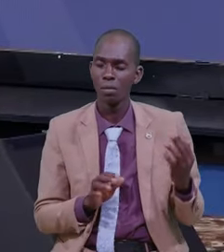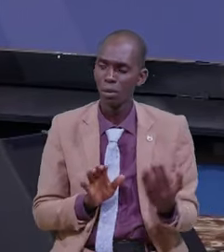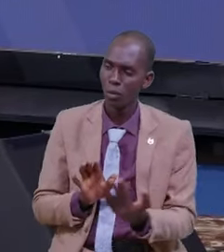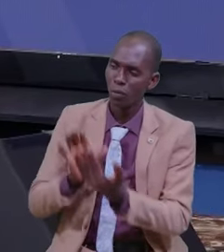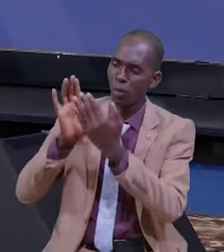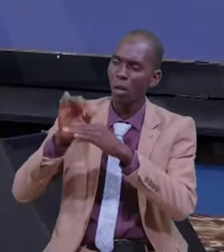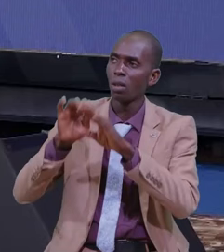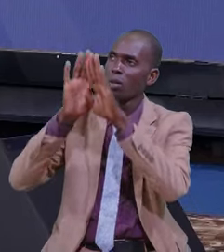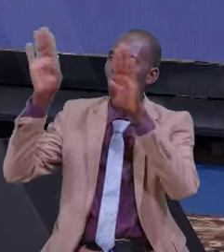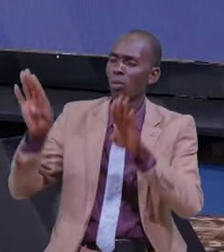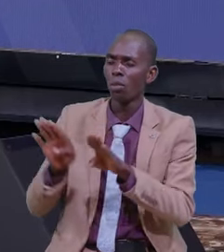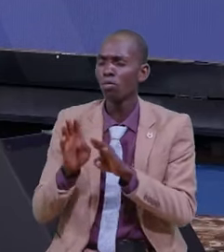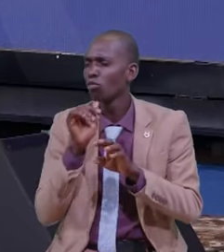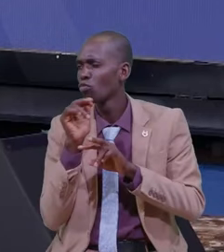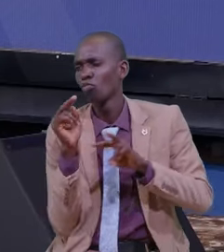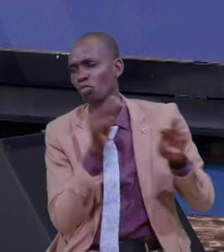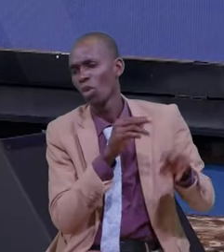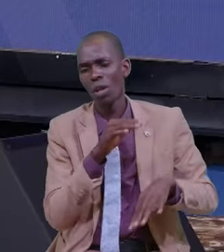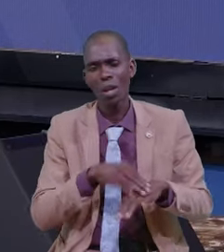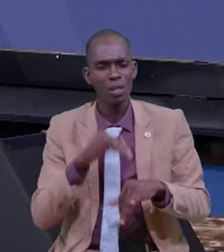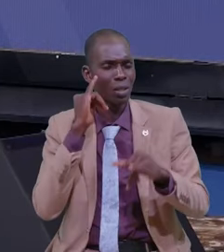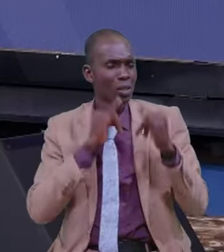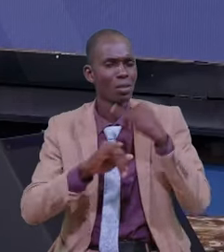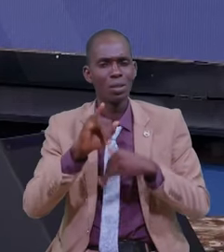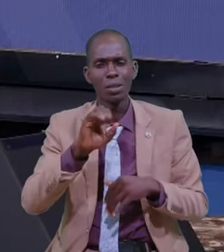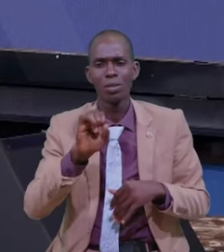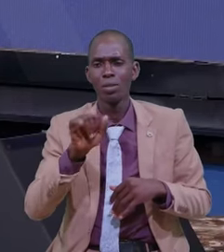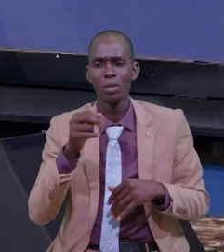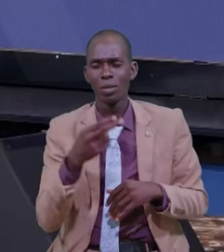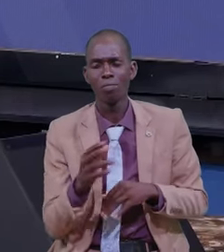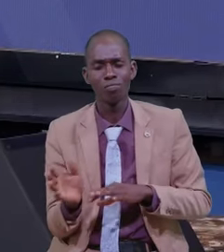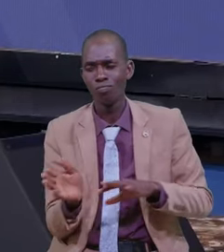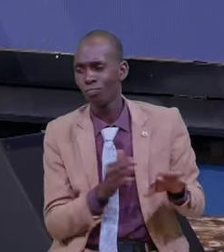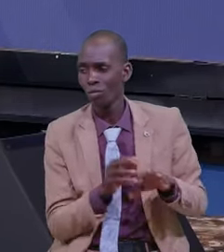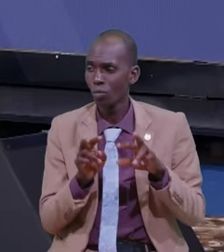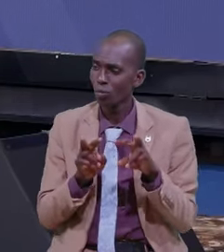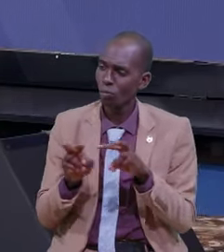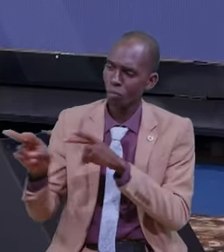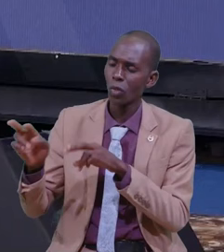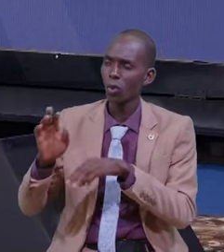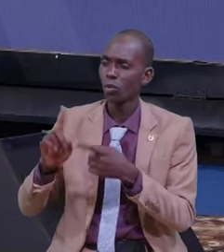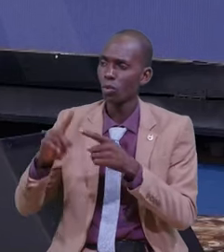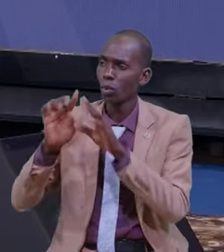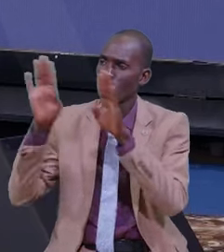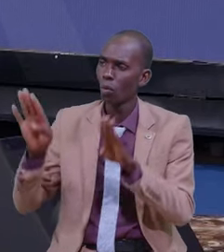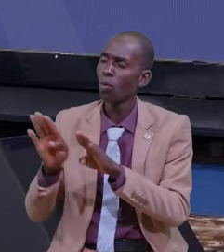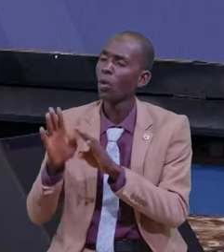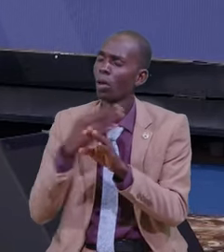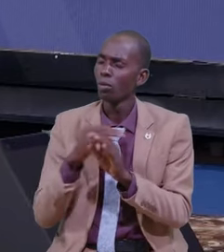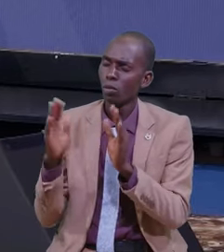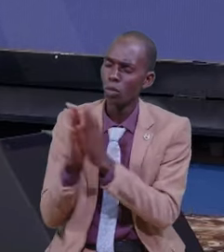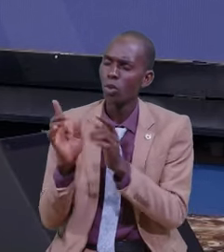said, God, what story am I hearing? I am not ready to go. And God said, I confirm,